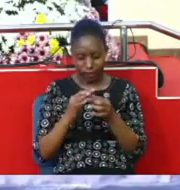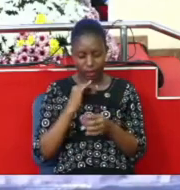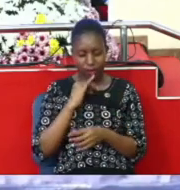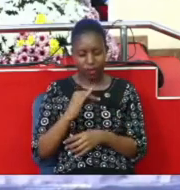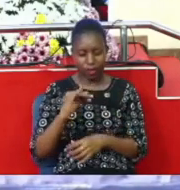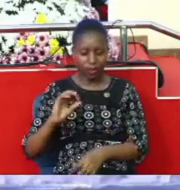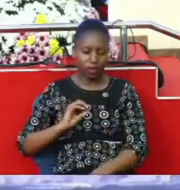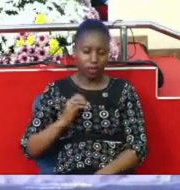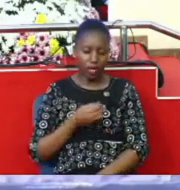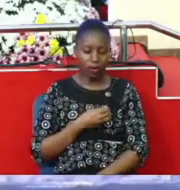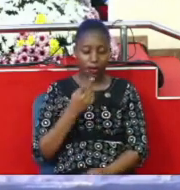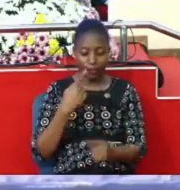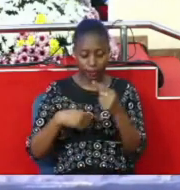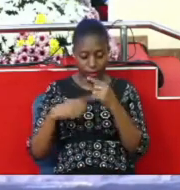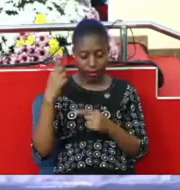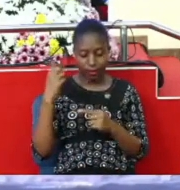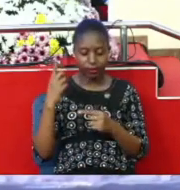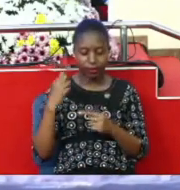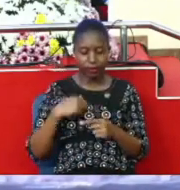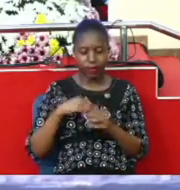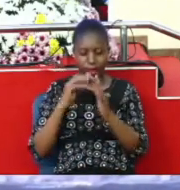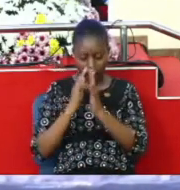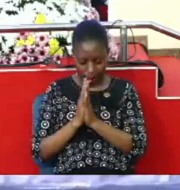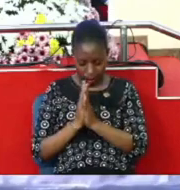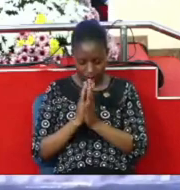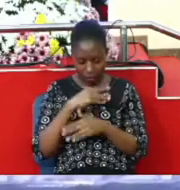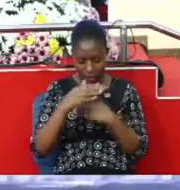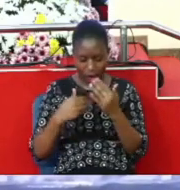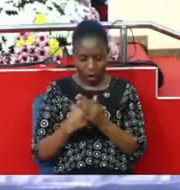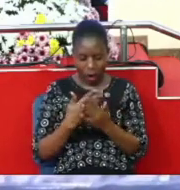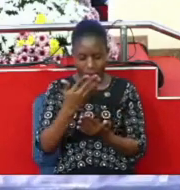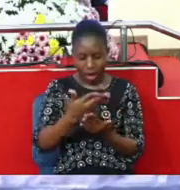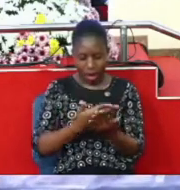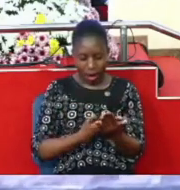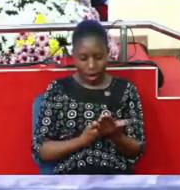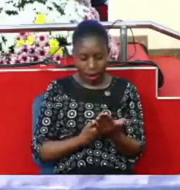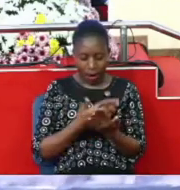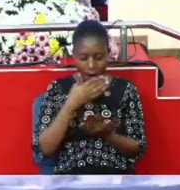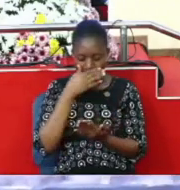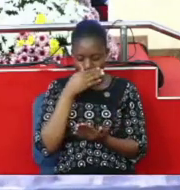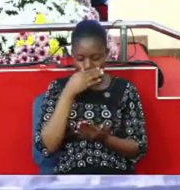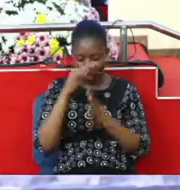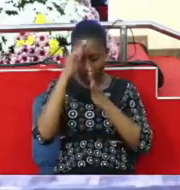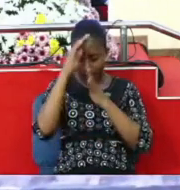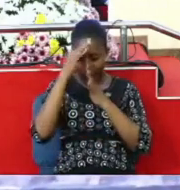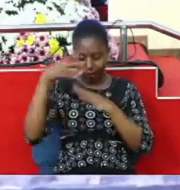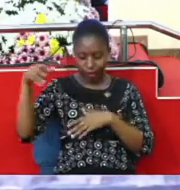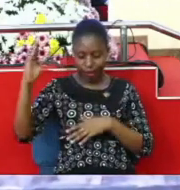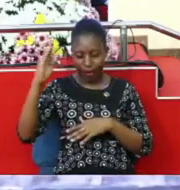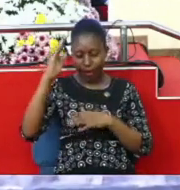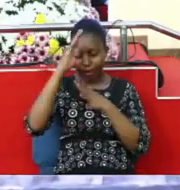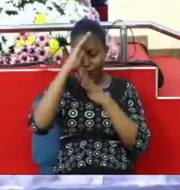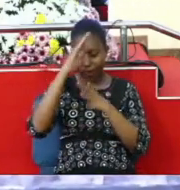for all that documents, wherever they are, in the name of God the Father, God the Son, and God the Holy